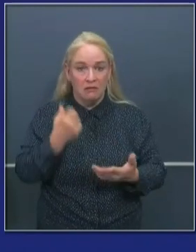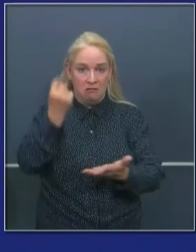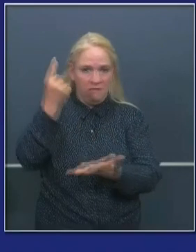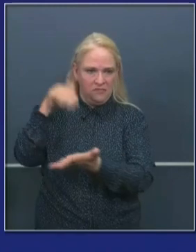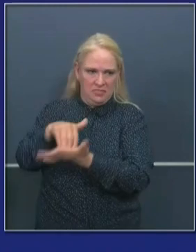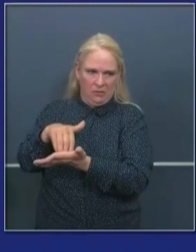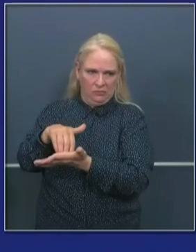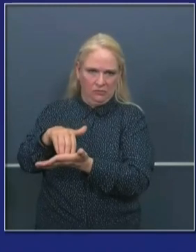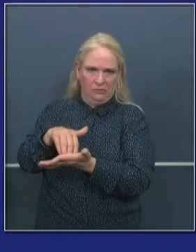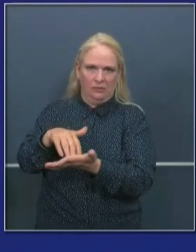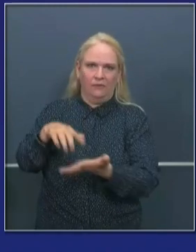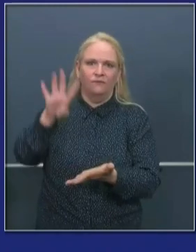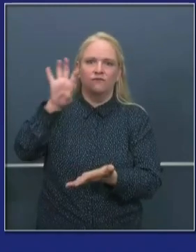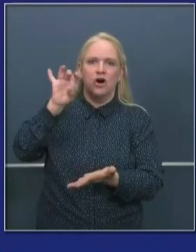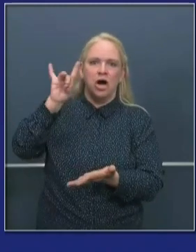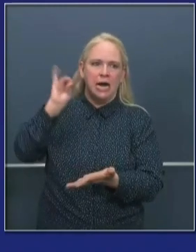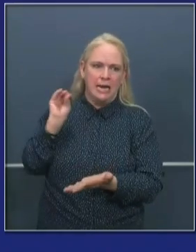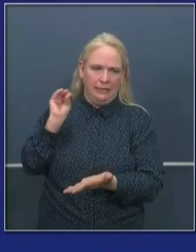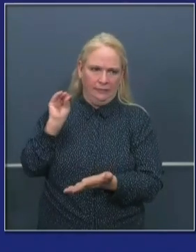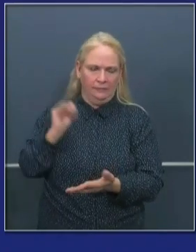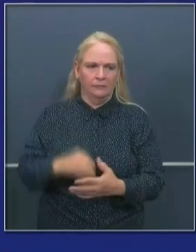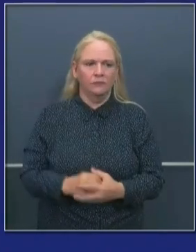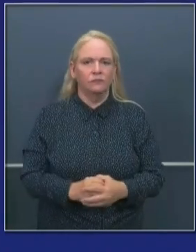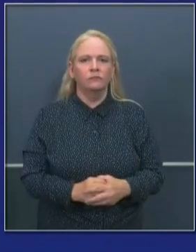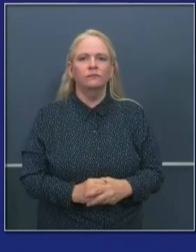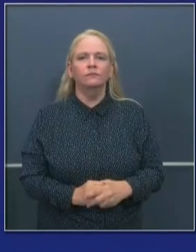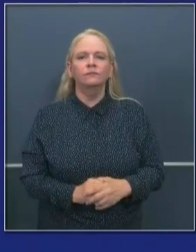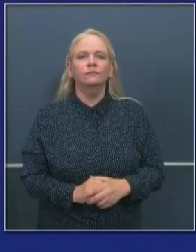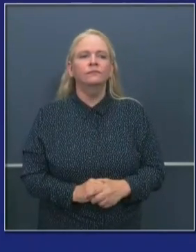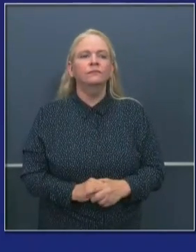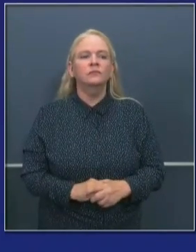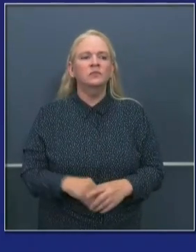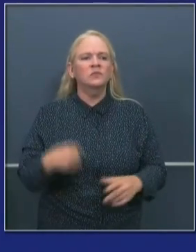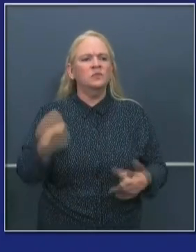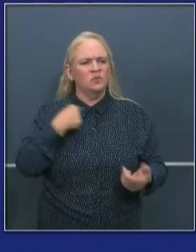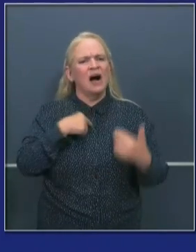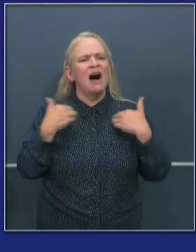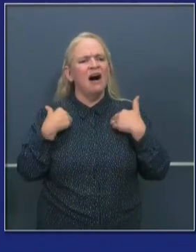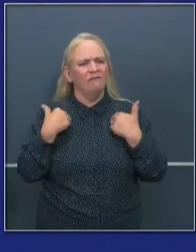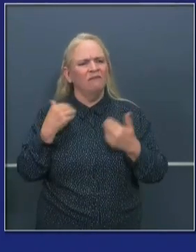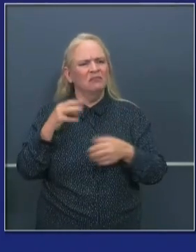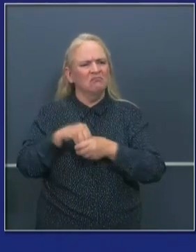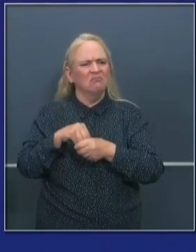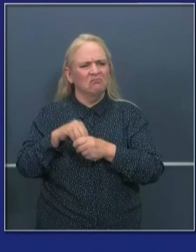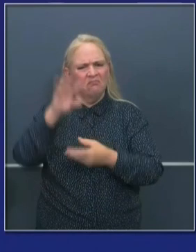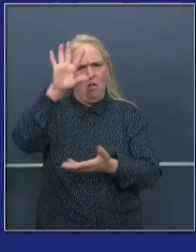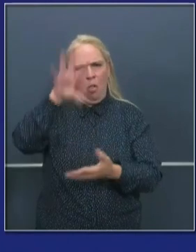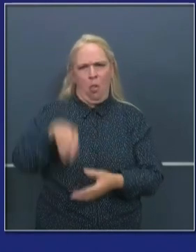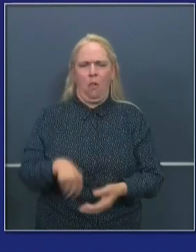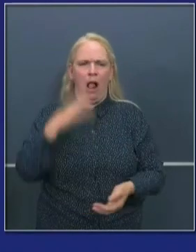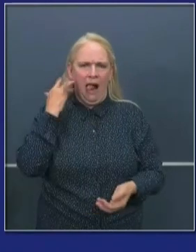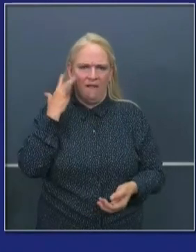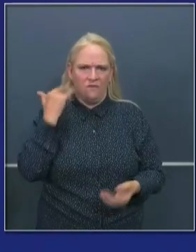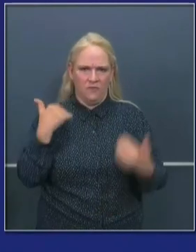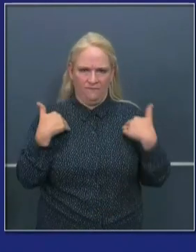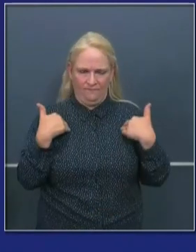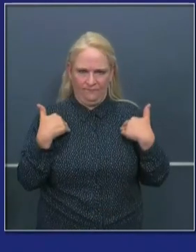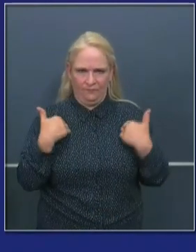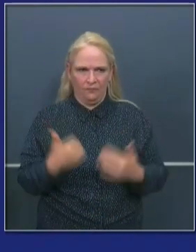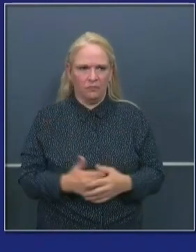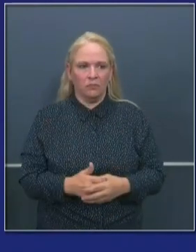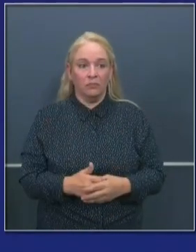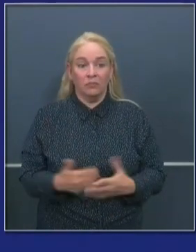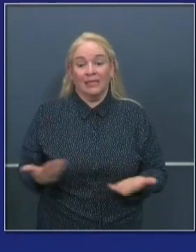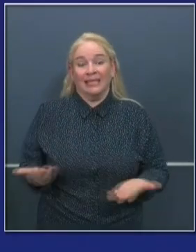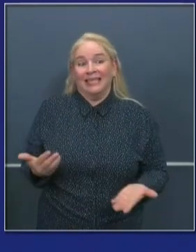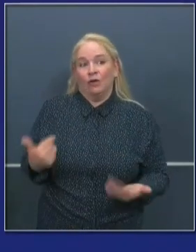11,400 plus ventilators that we have within the hospital system and in our cache here at the Office of